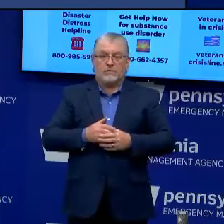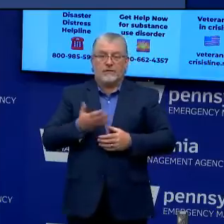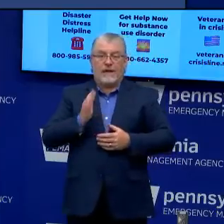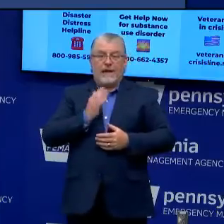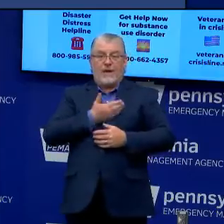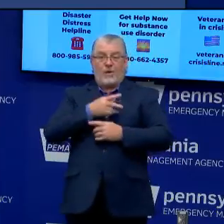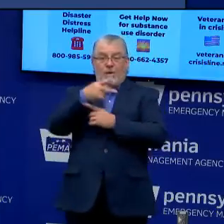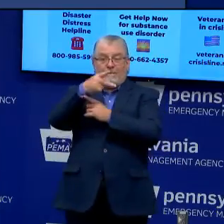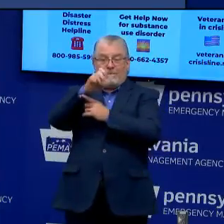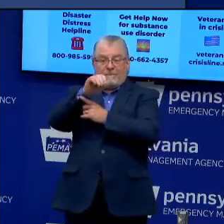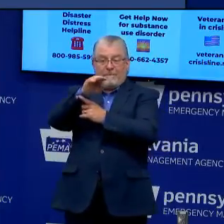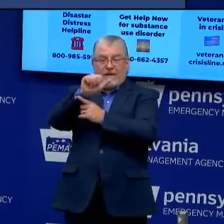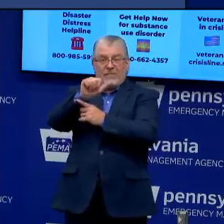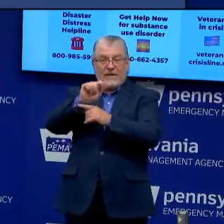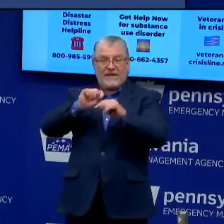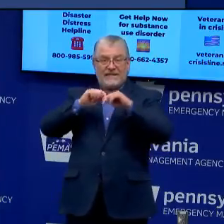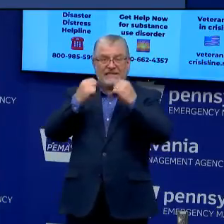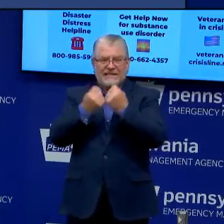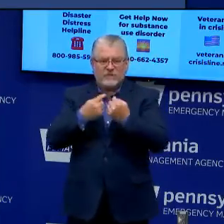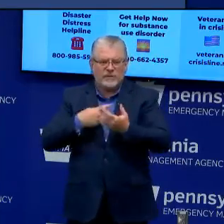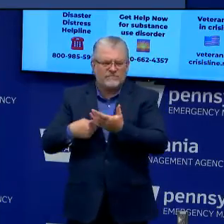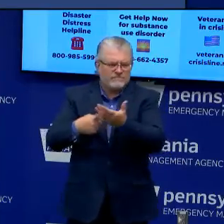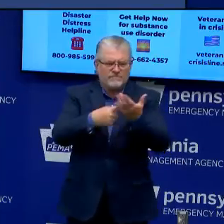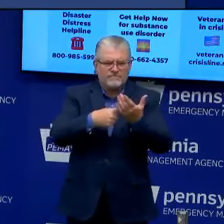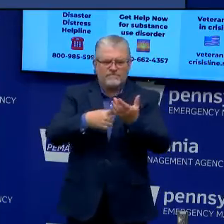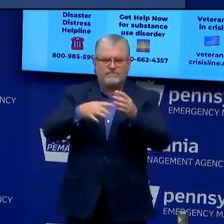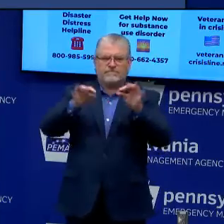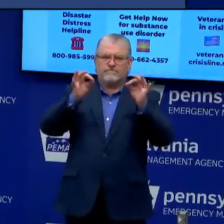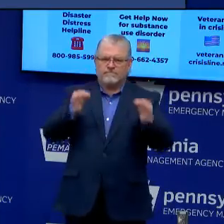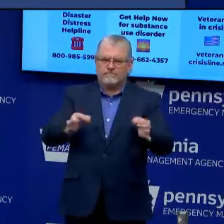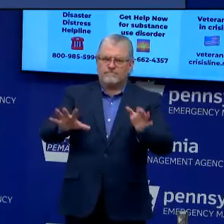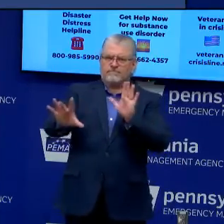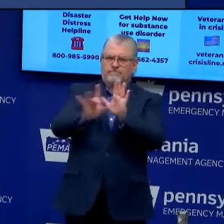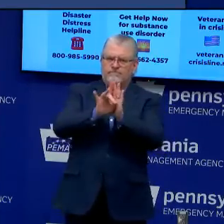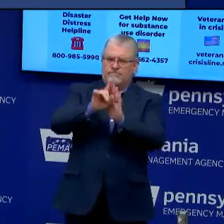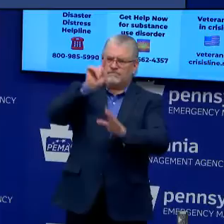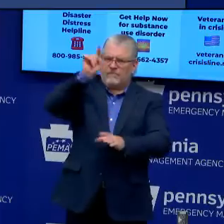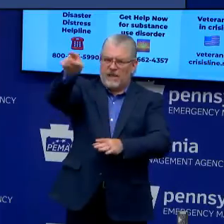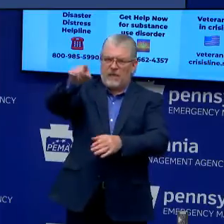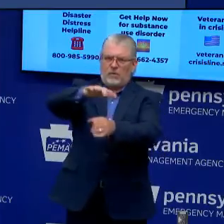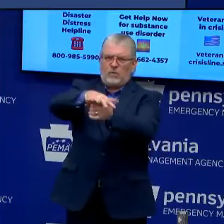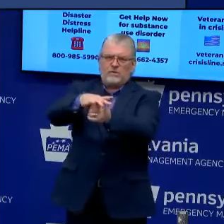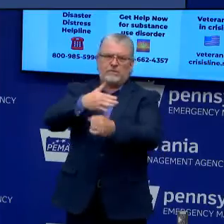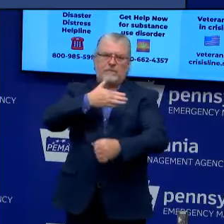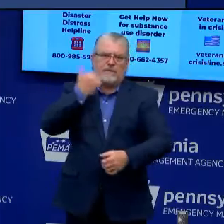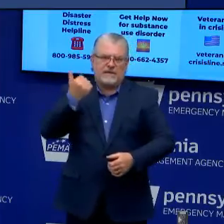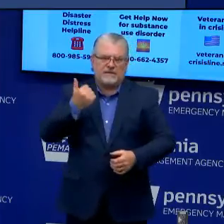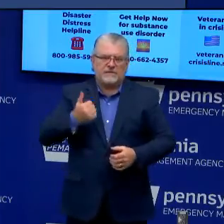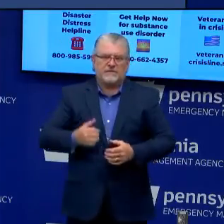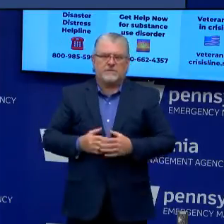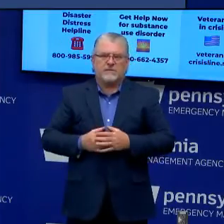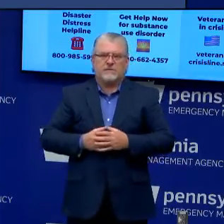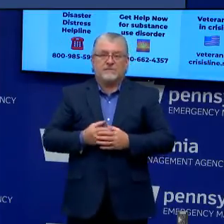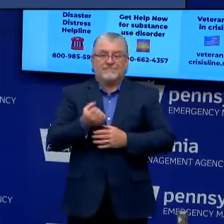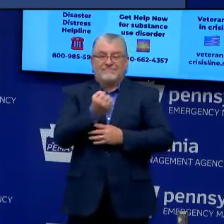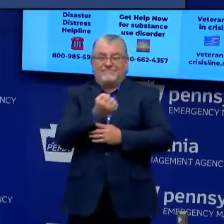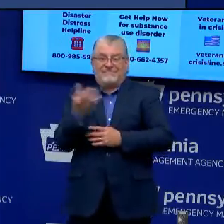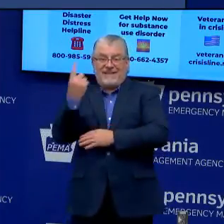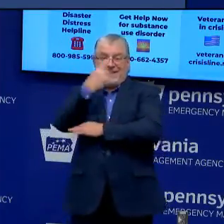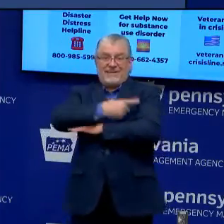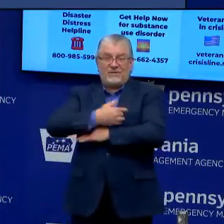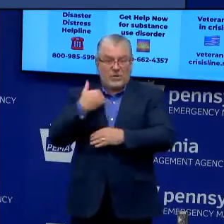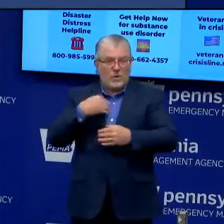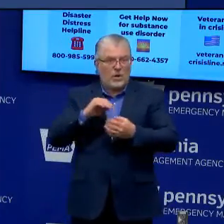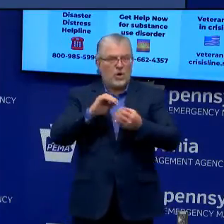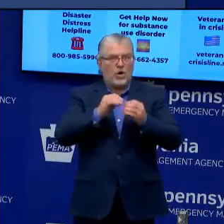this was the best place to put the site. Actually, since our discussion several days ago, the numbers have increased to pretty much